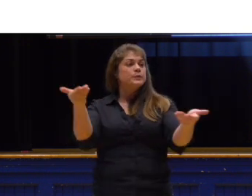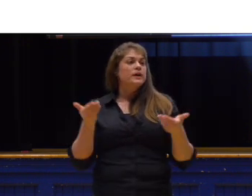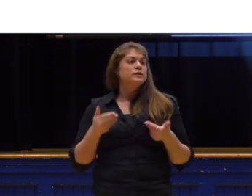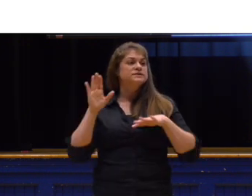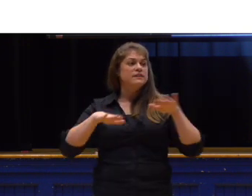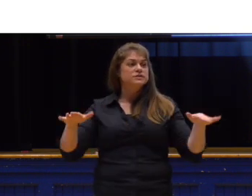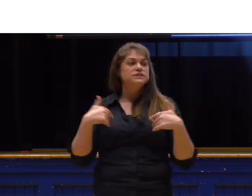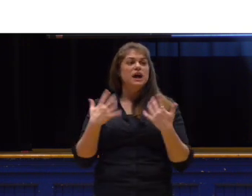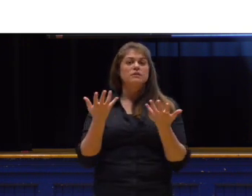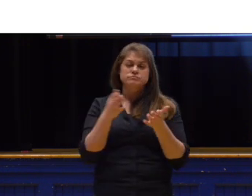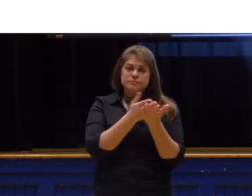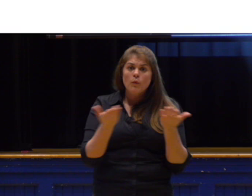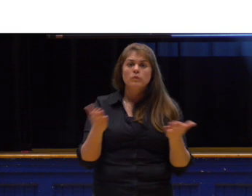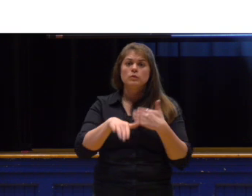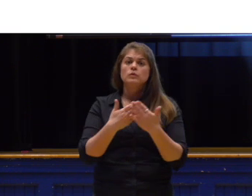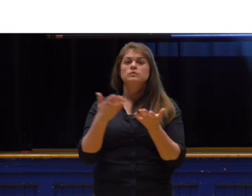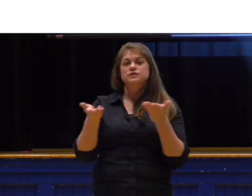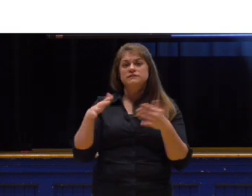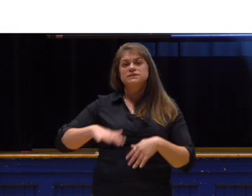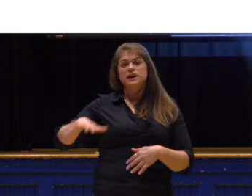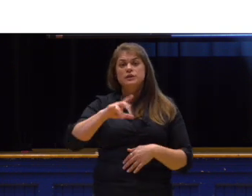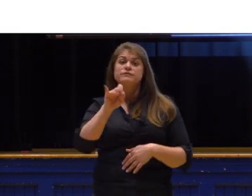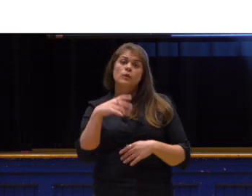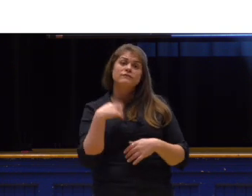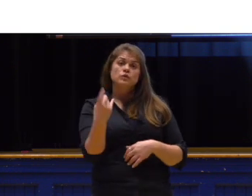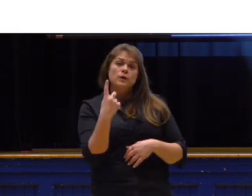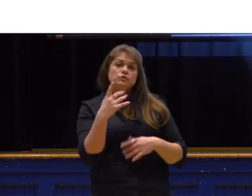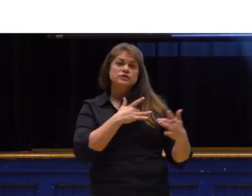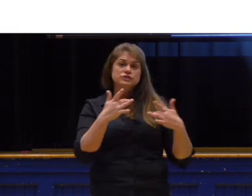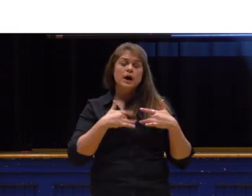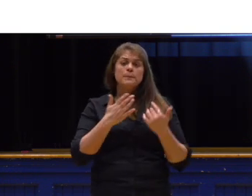area. If you have any questions or concerns, please visit